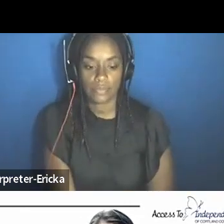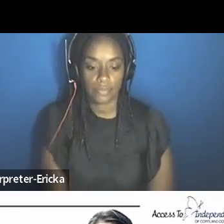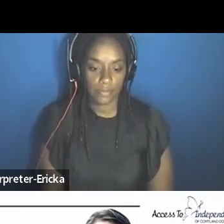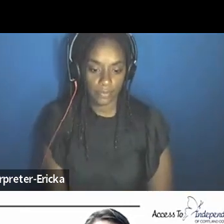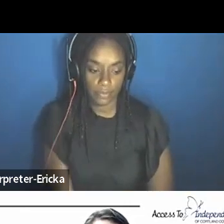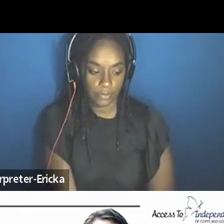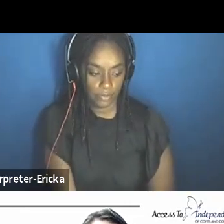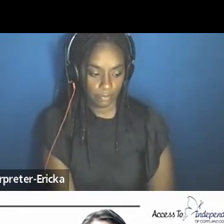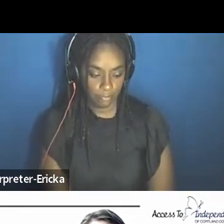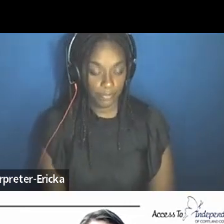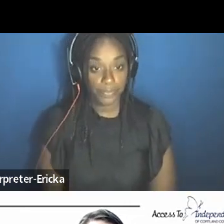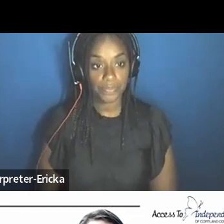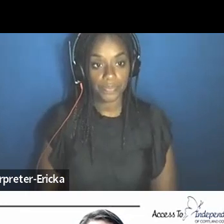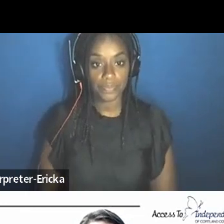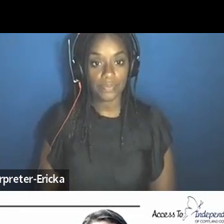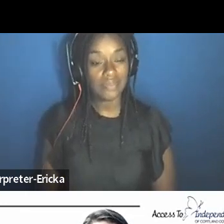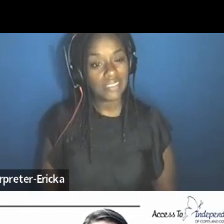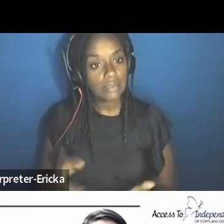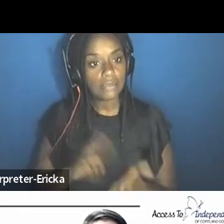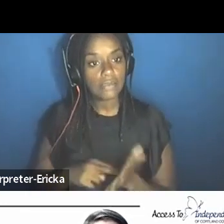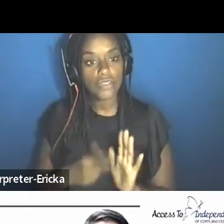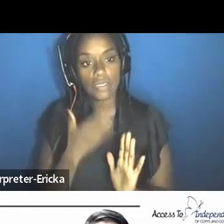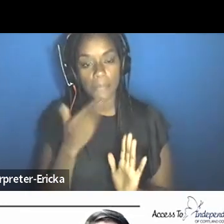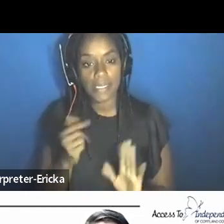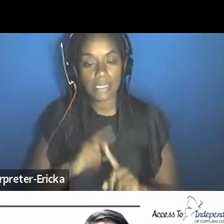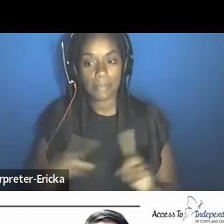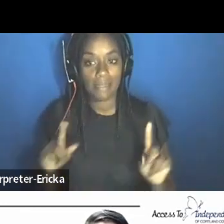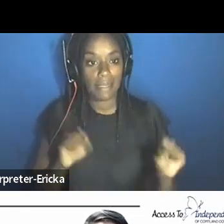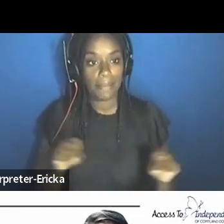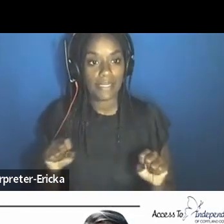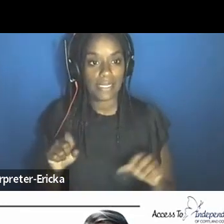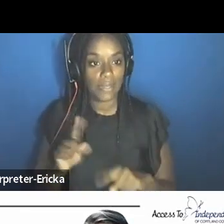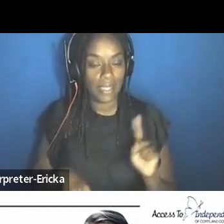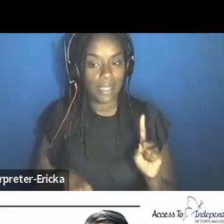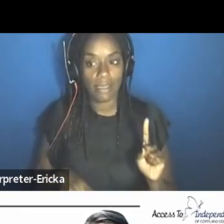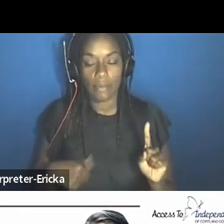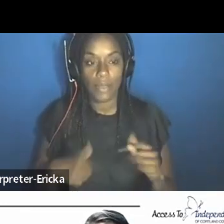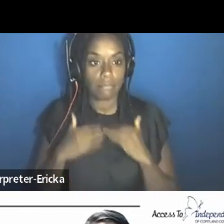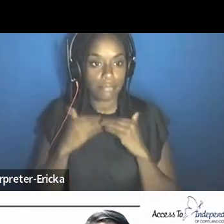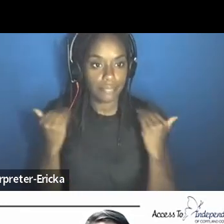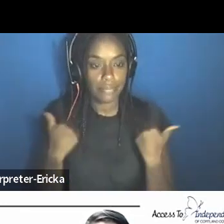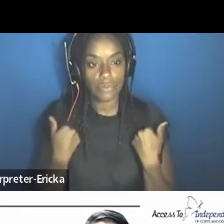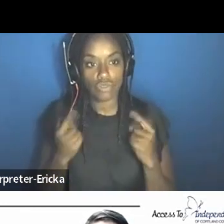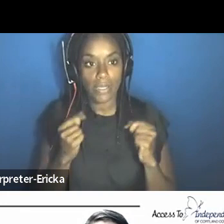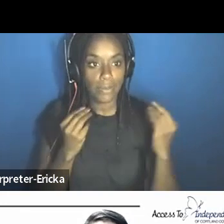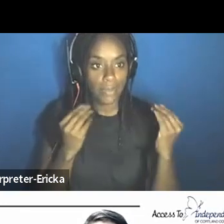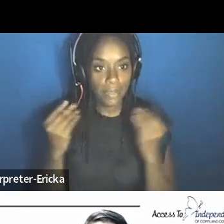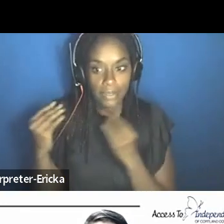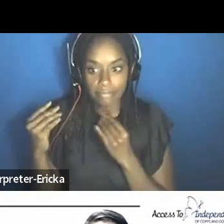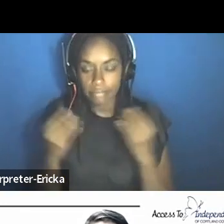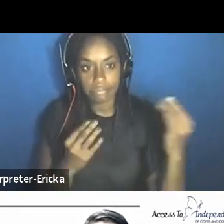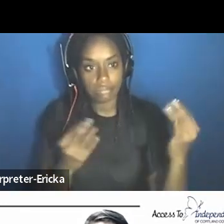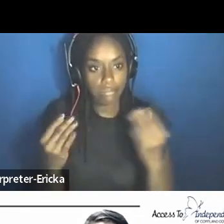best intentions of knowing them and we don't have the capacity, right? Where we get taxed out with trying to think and solve for all these